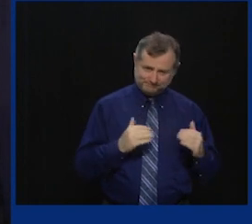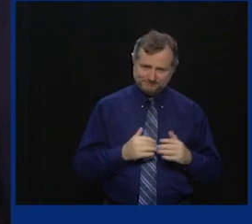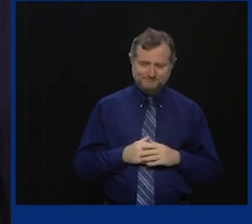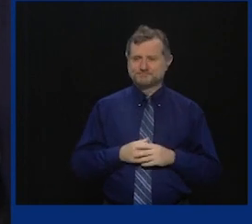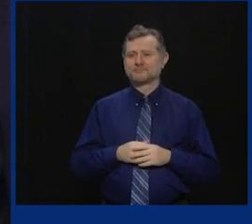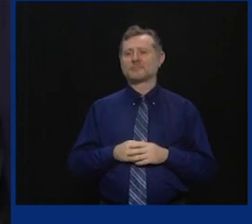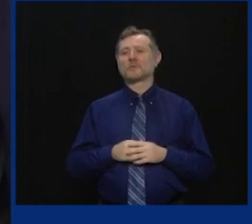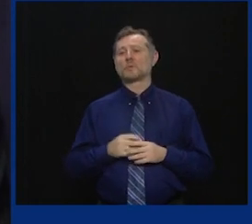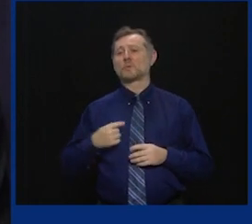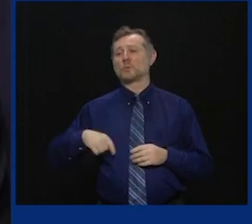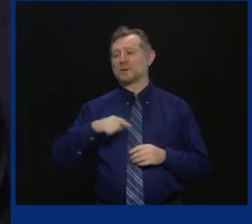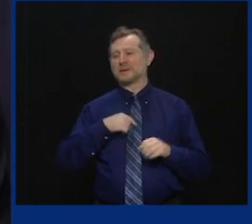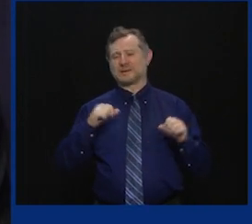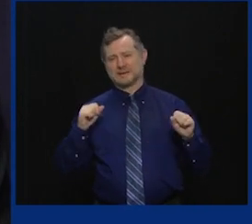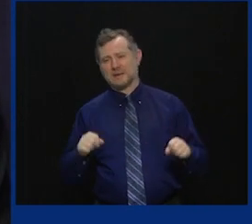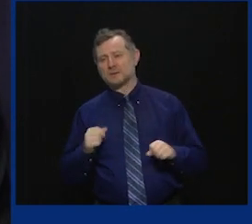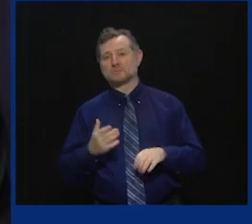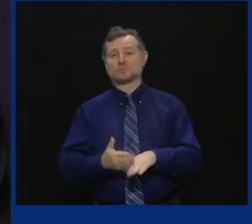and must work on.